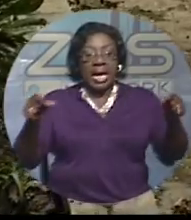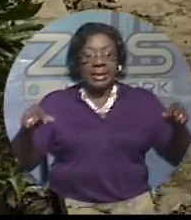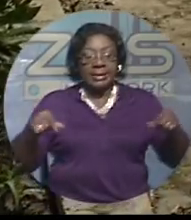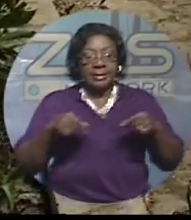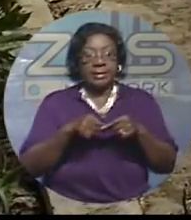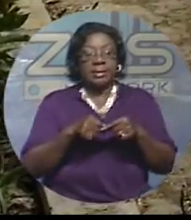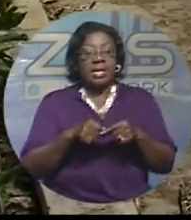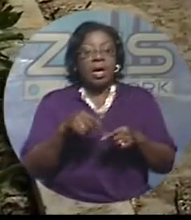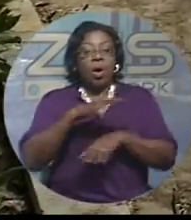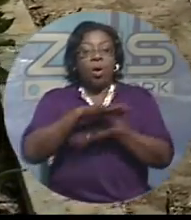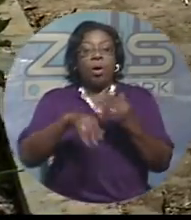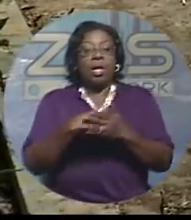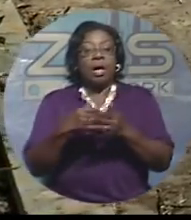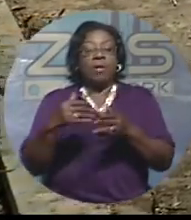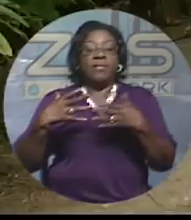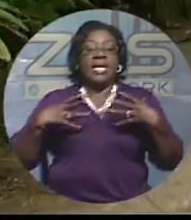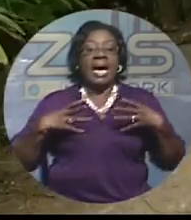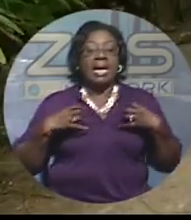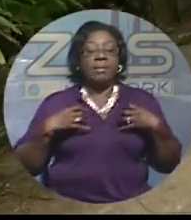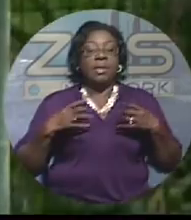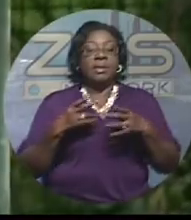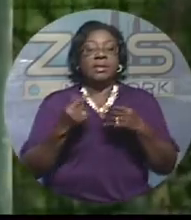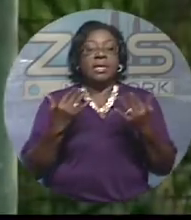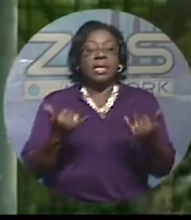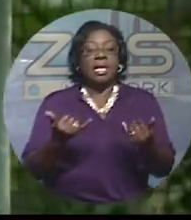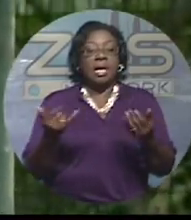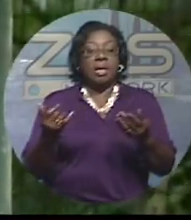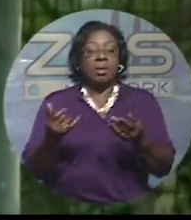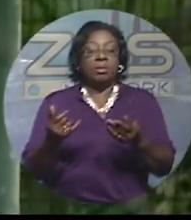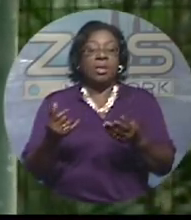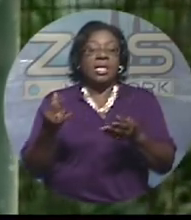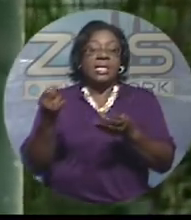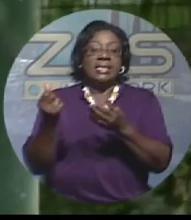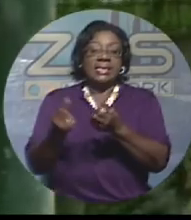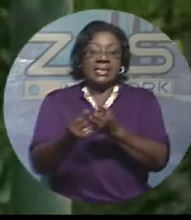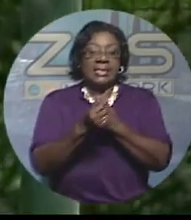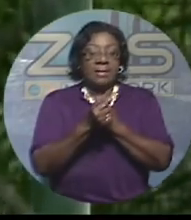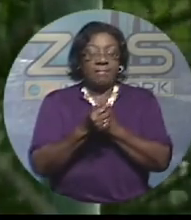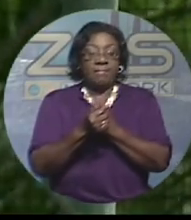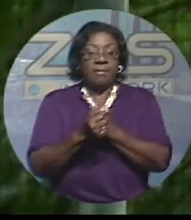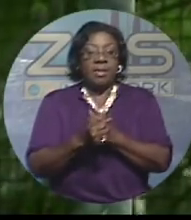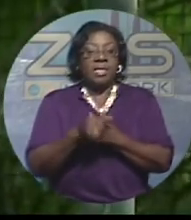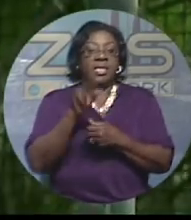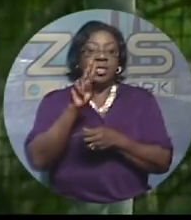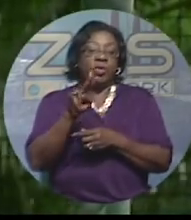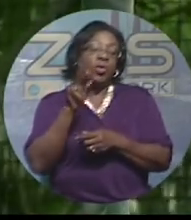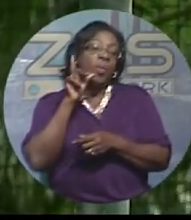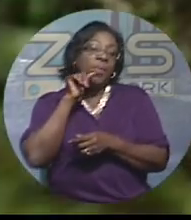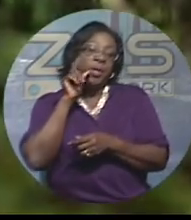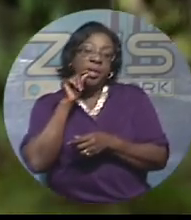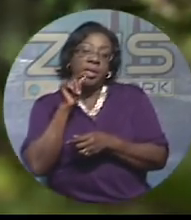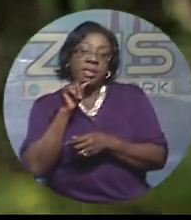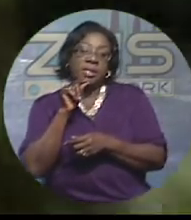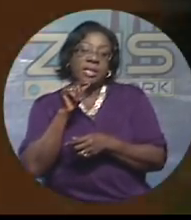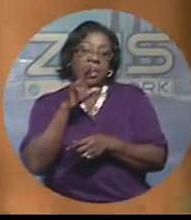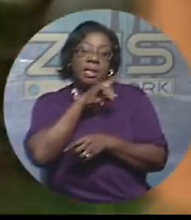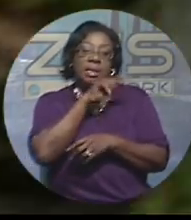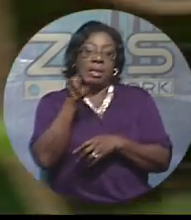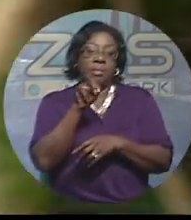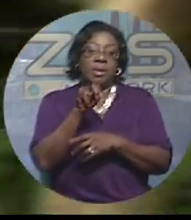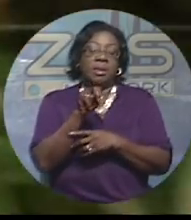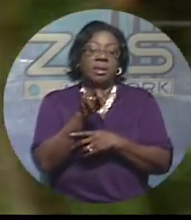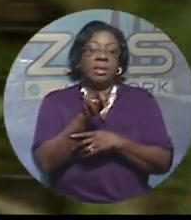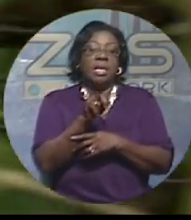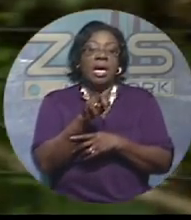prior to and after the storm. Hazel and Grace, the cockatoos, Trumpet and Gigi, the hornbills, and